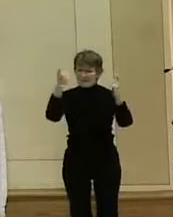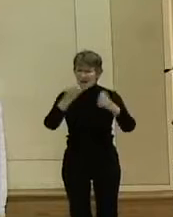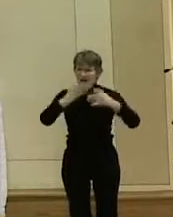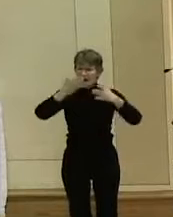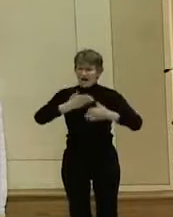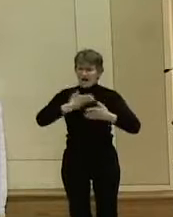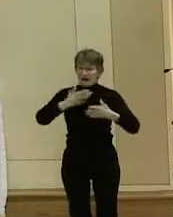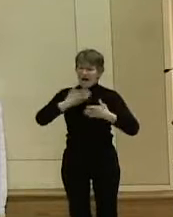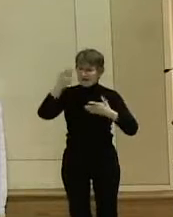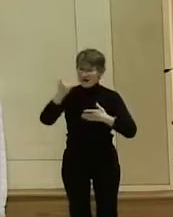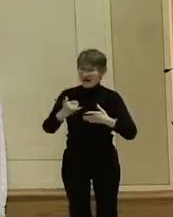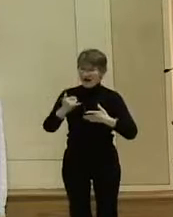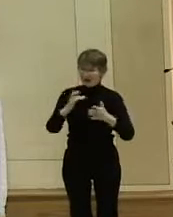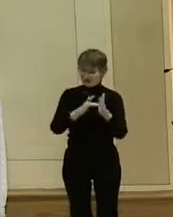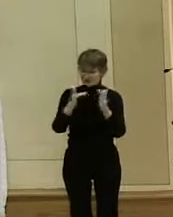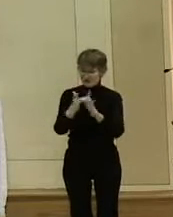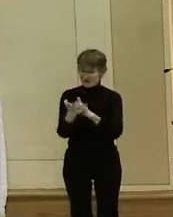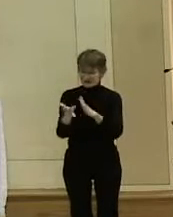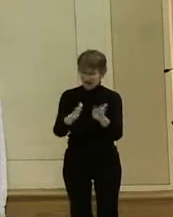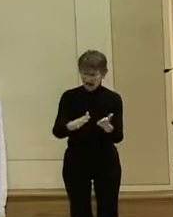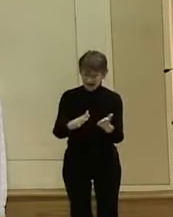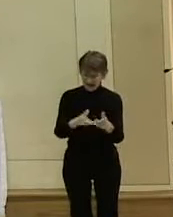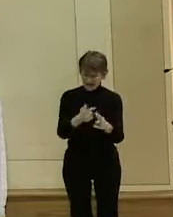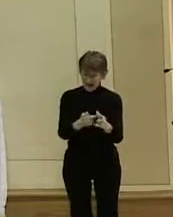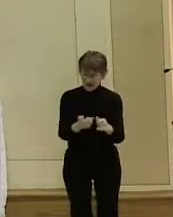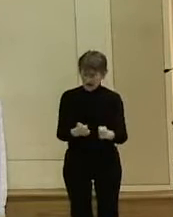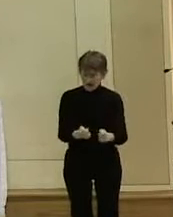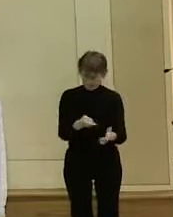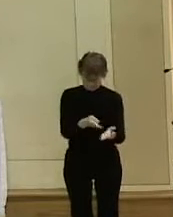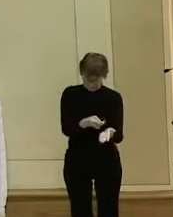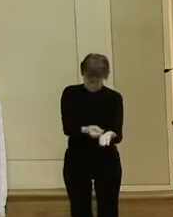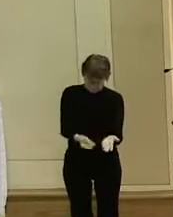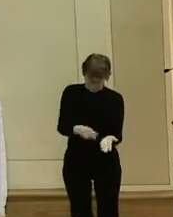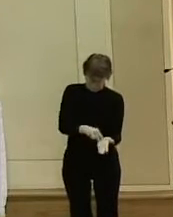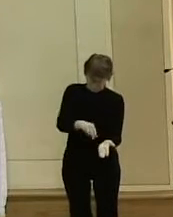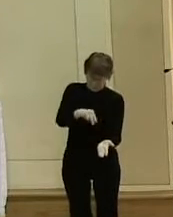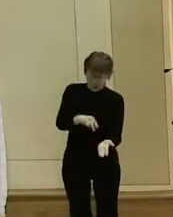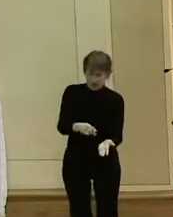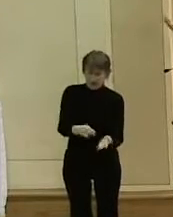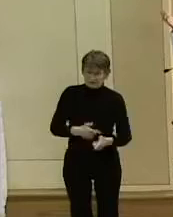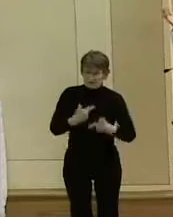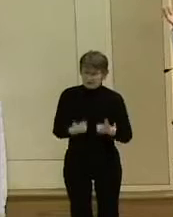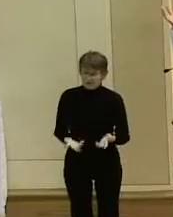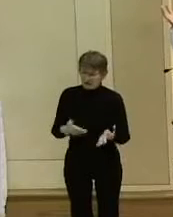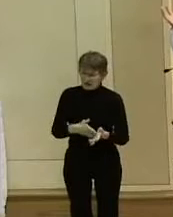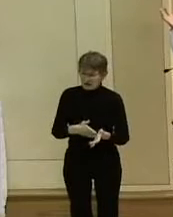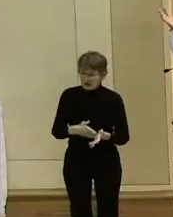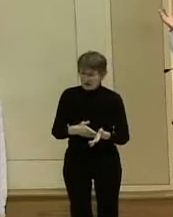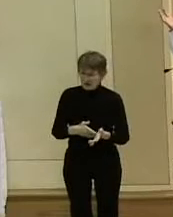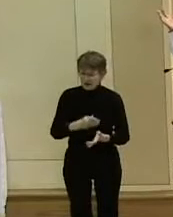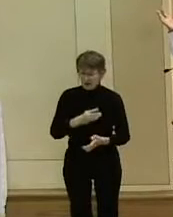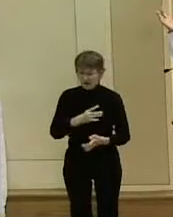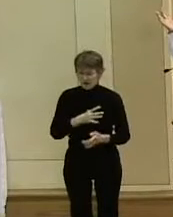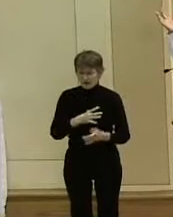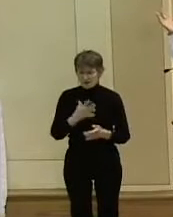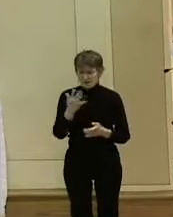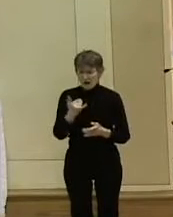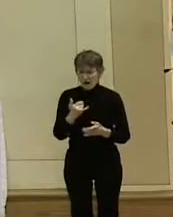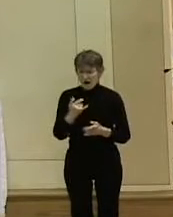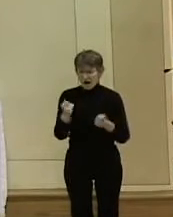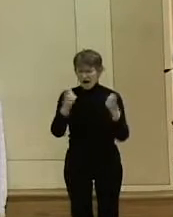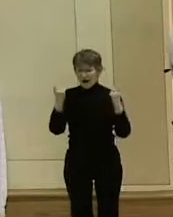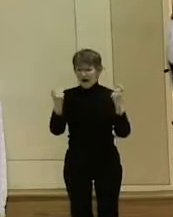fourth Sunday called Good Shepherd Sunday. And as you know, in our church, those who build this beautiful church